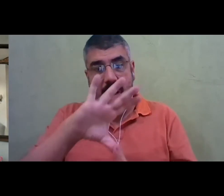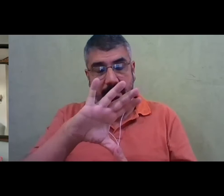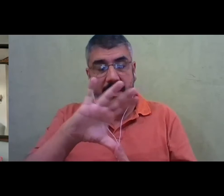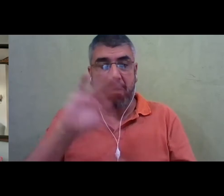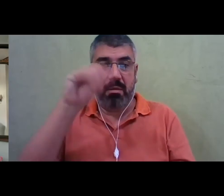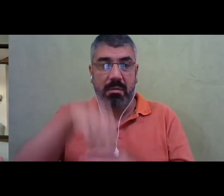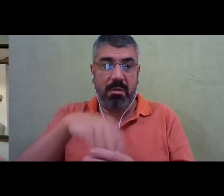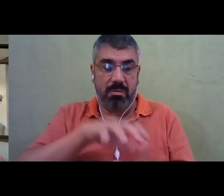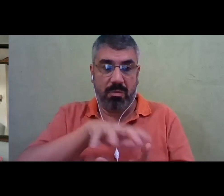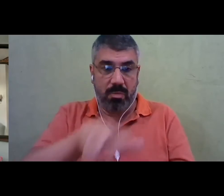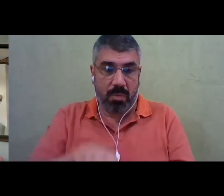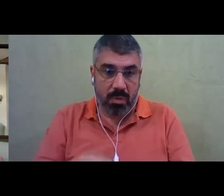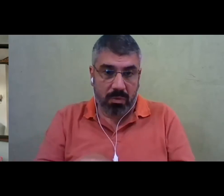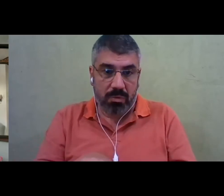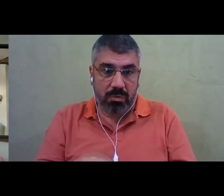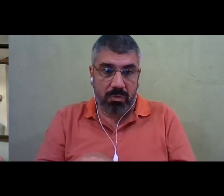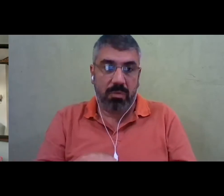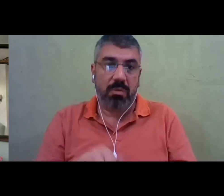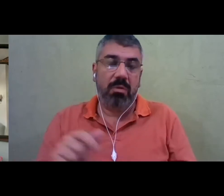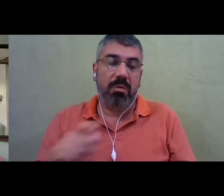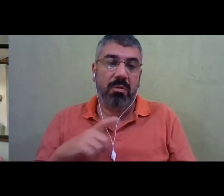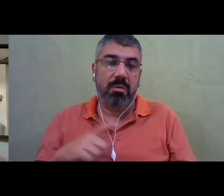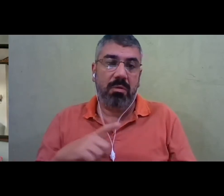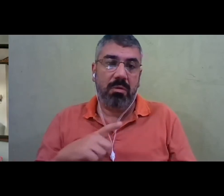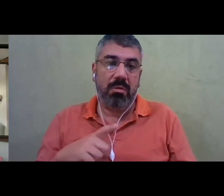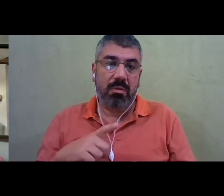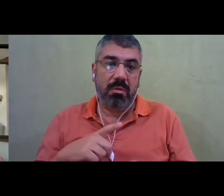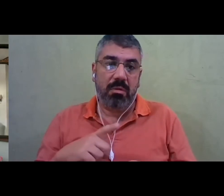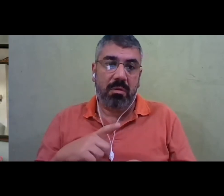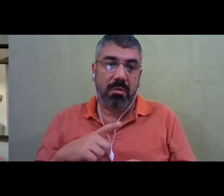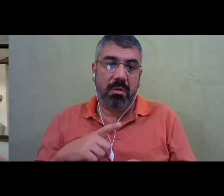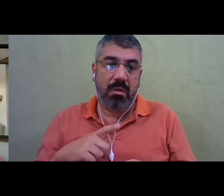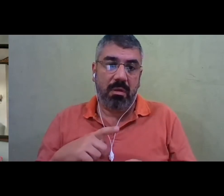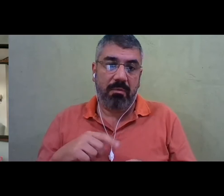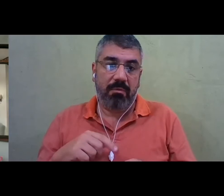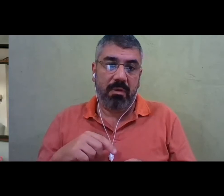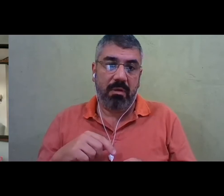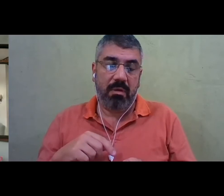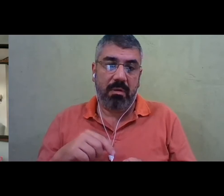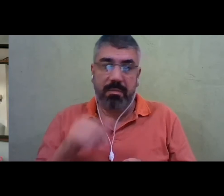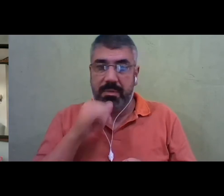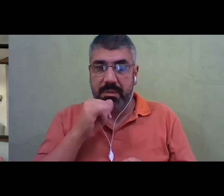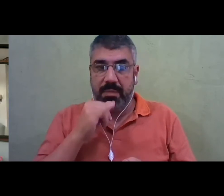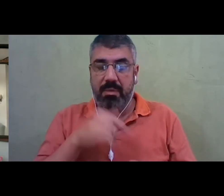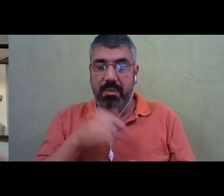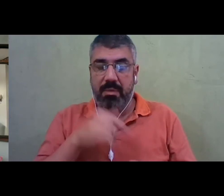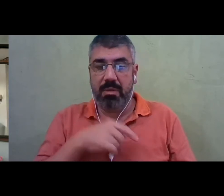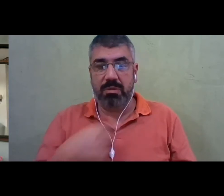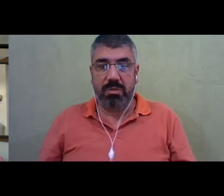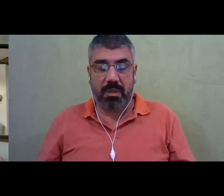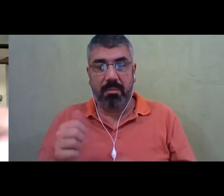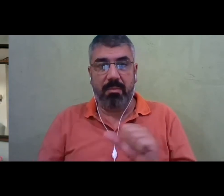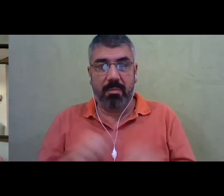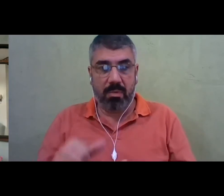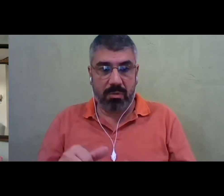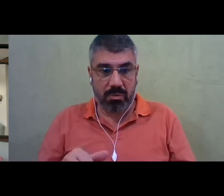stage and tipped the balance of the First World War. Same time, the revolution happened in Russia, but